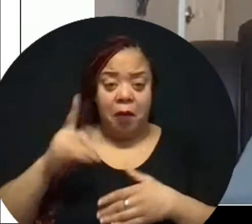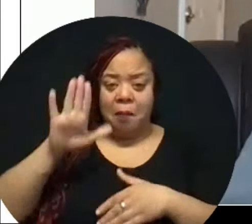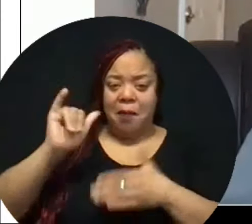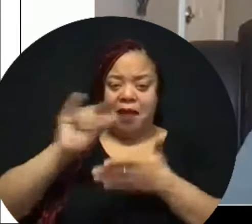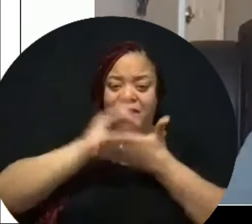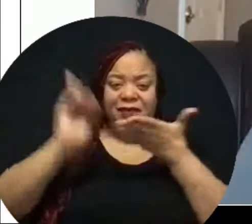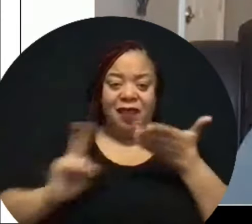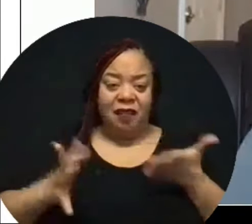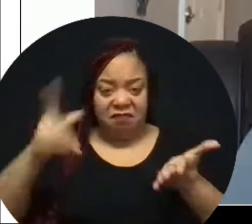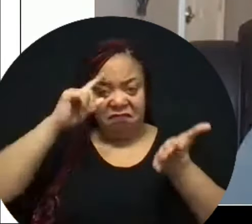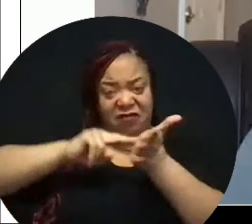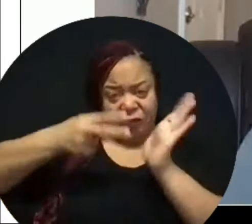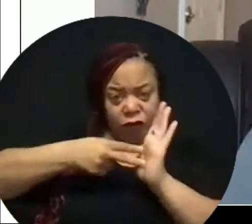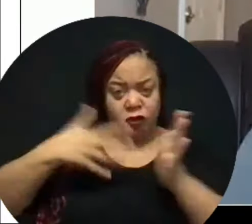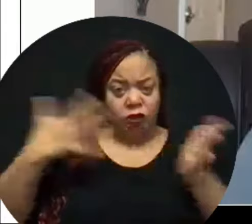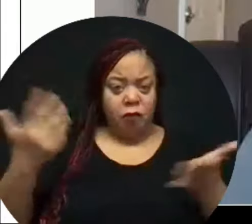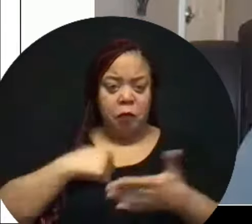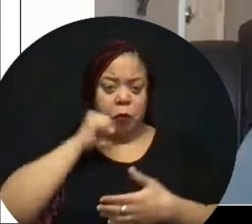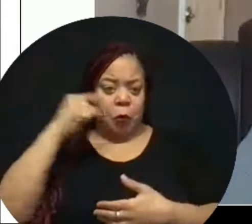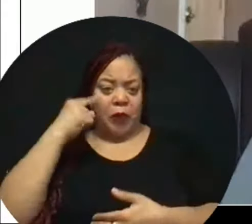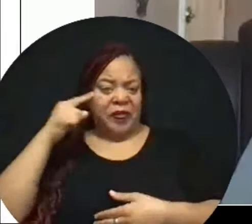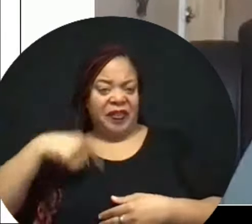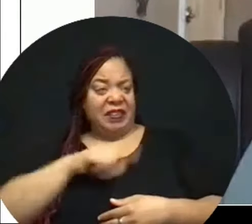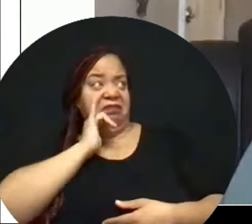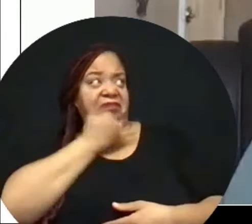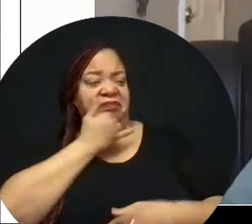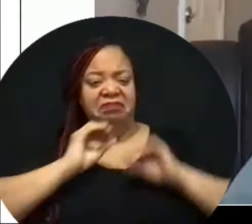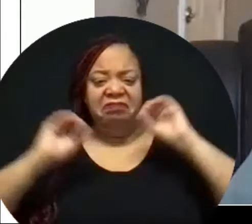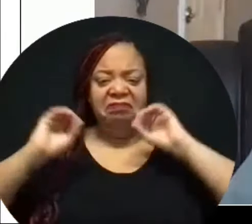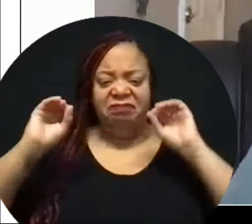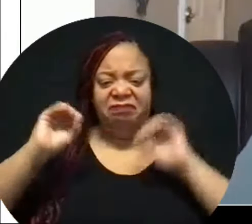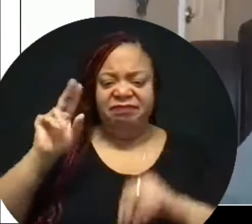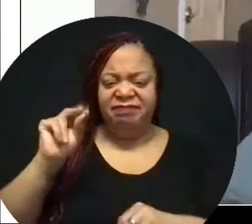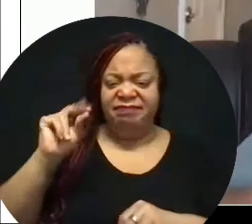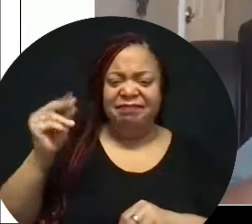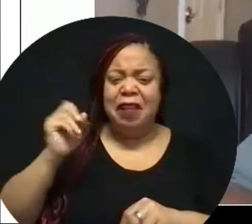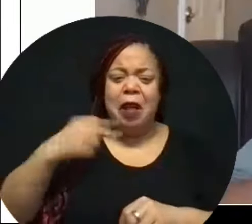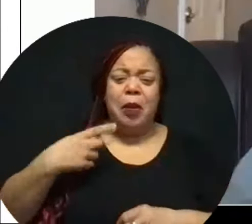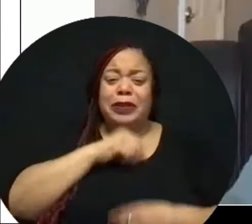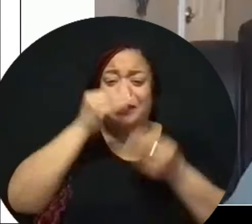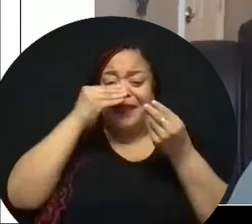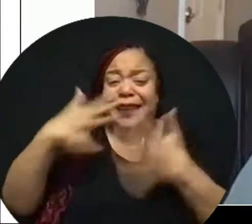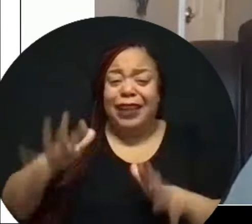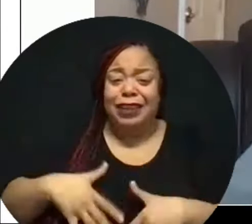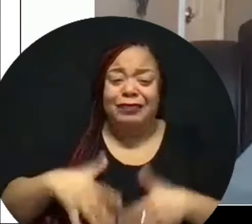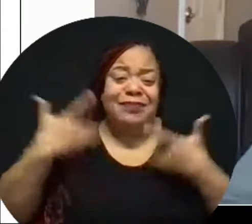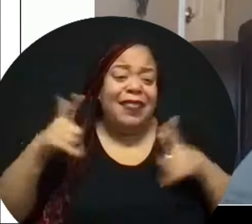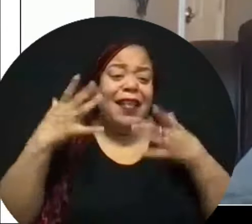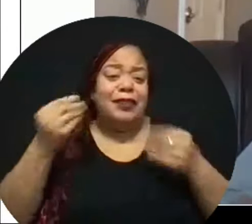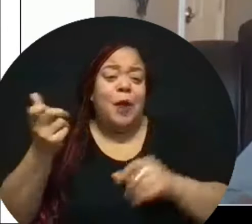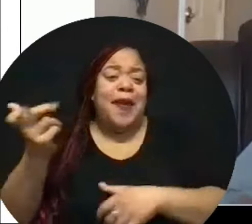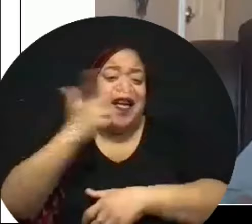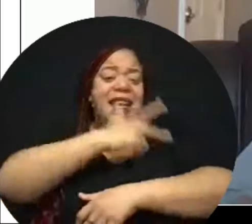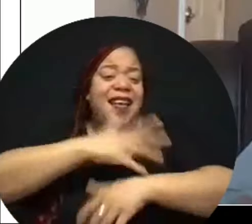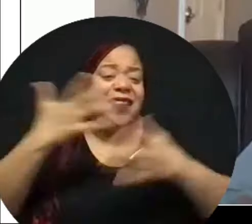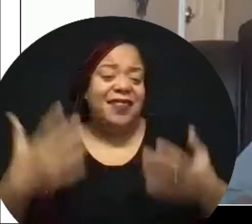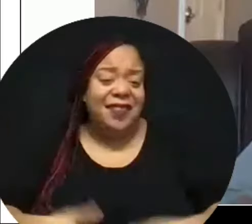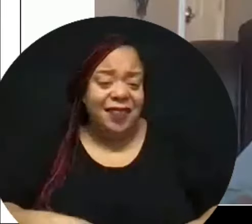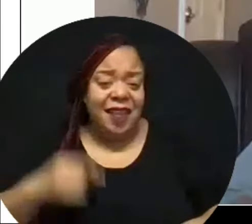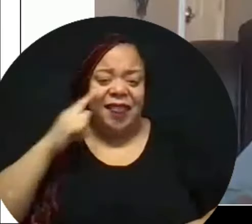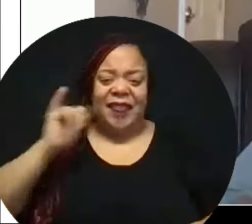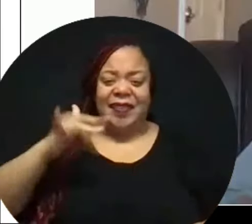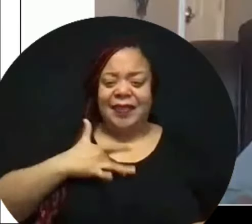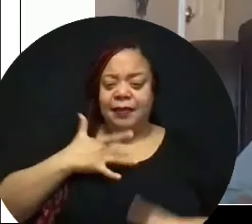really buy that. It seems that all of it was intentionally put in place to keep these cycles happening, to make sure that people